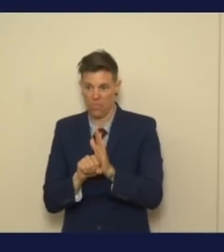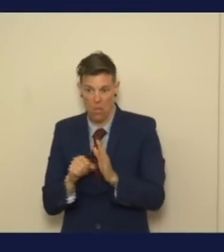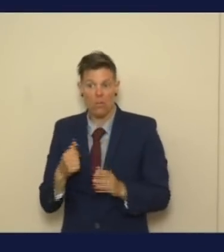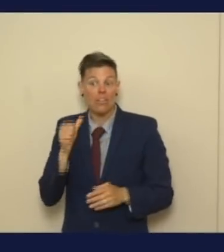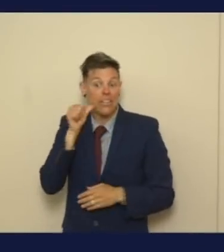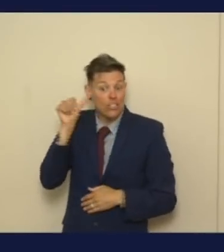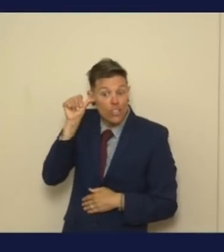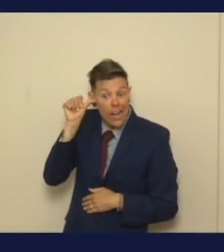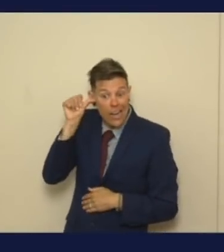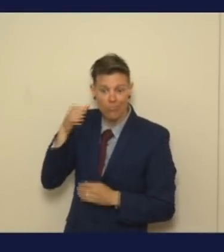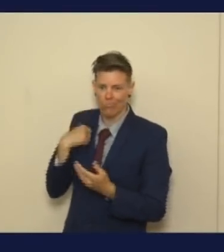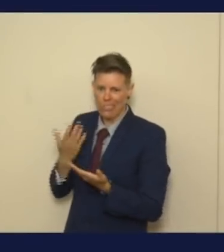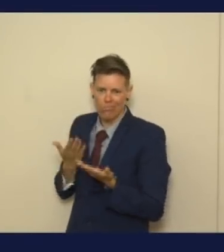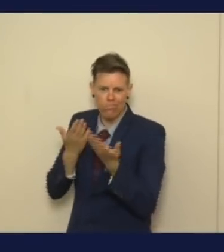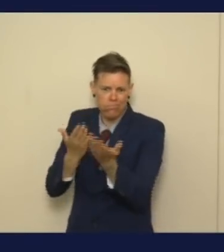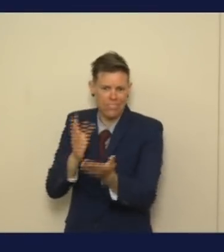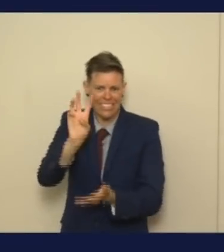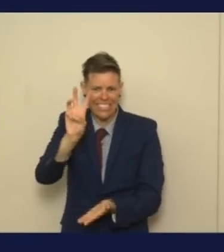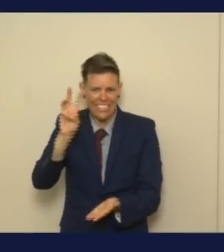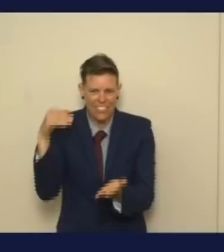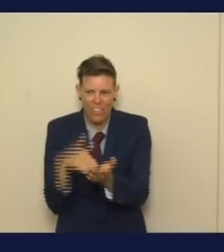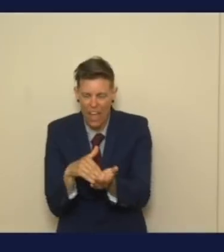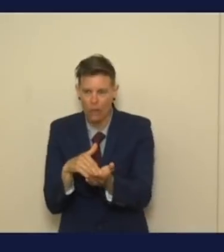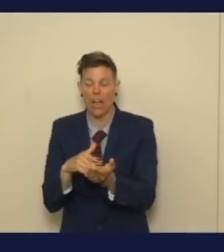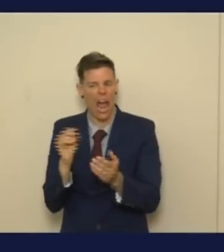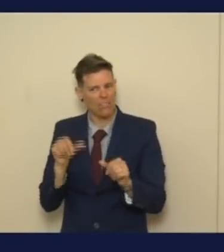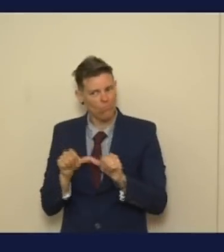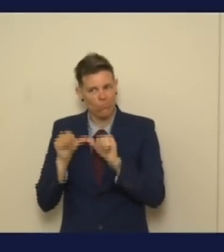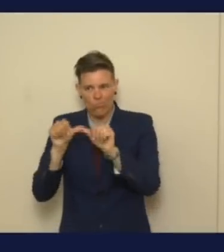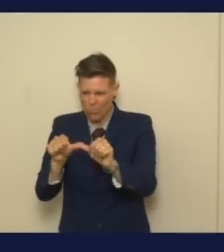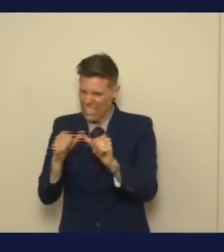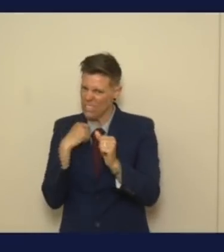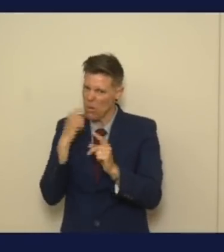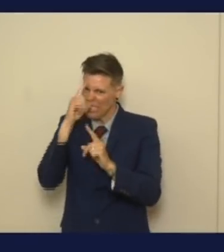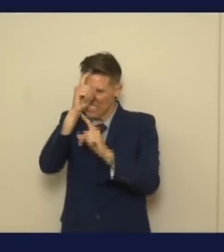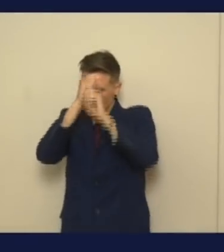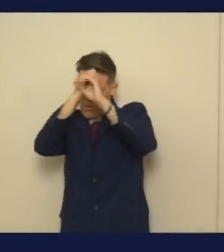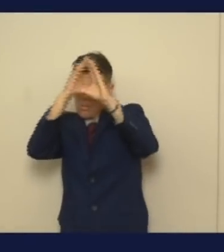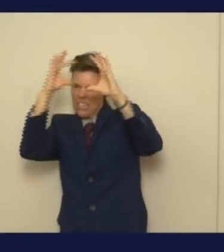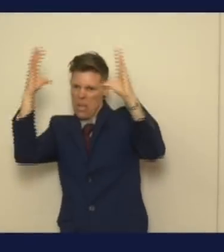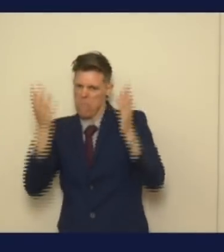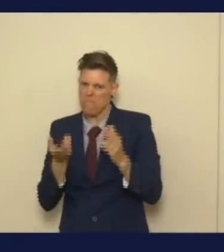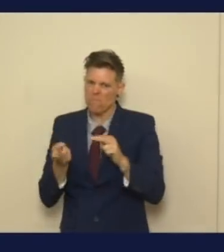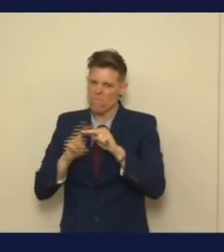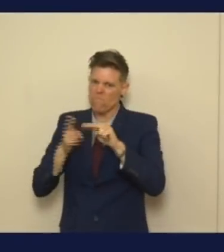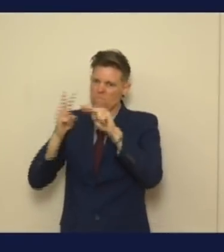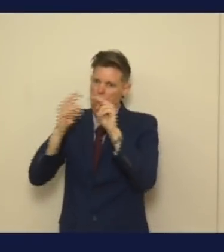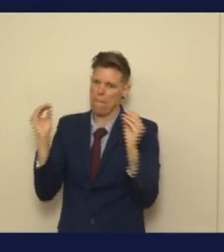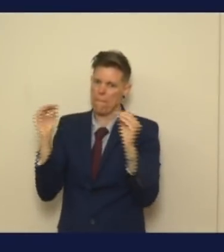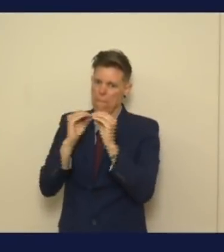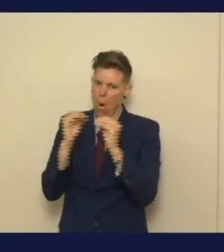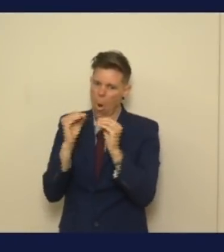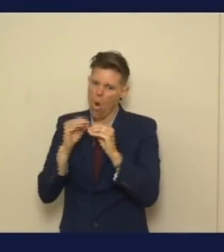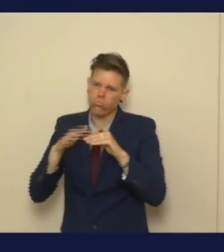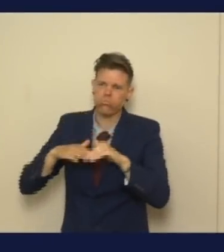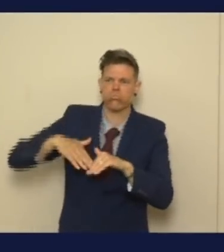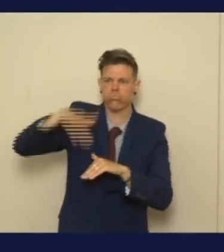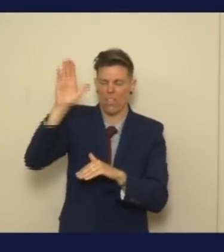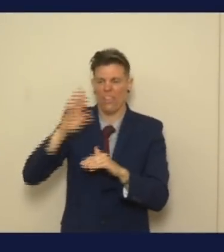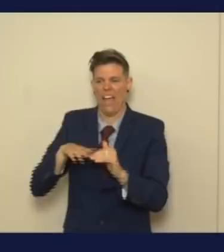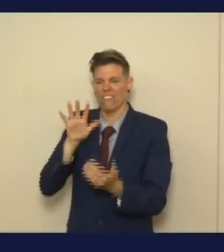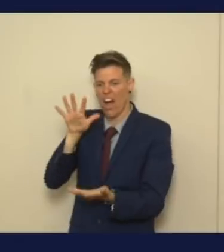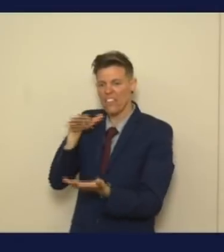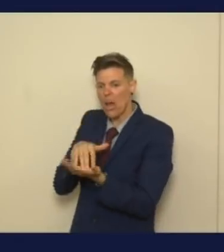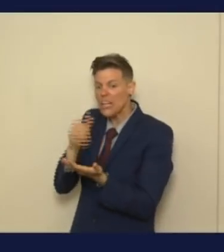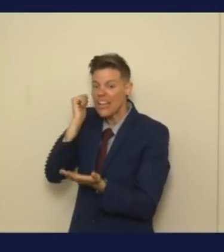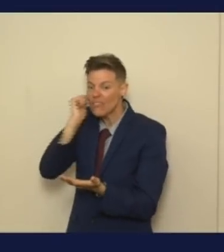to work towards well beyond our gating criteria of 5,000 tests a day. We want to get to